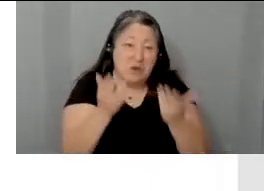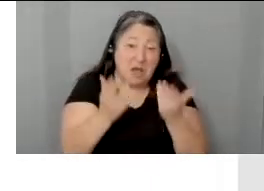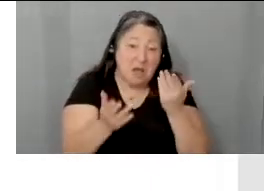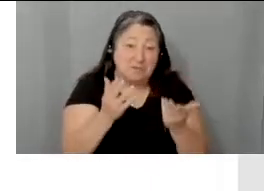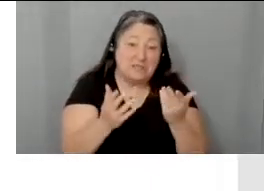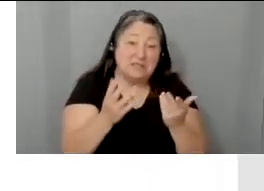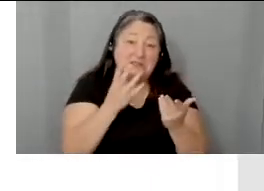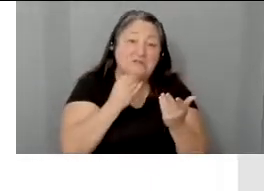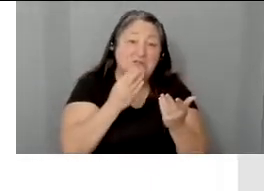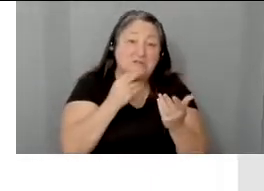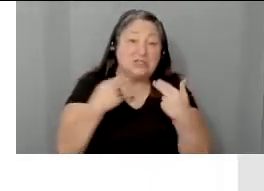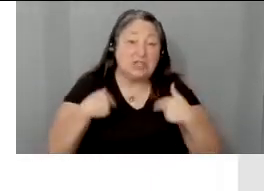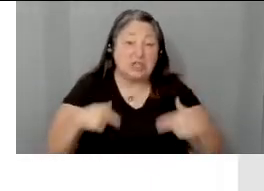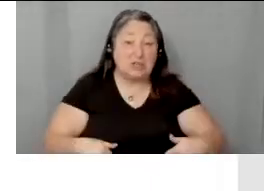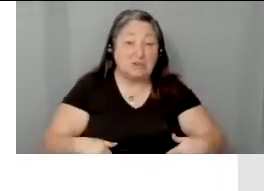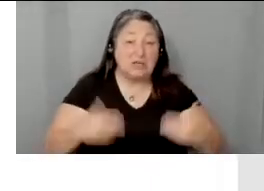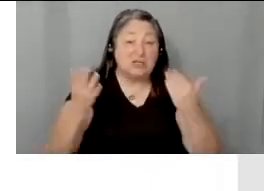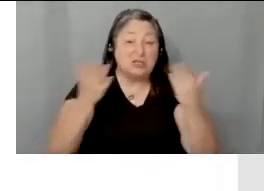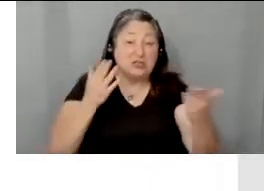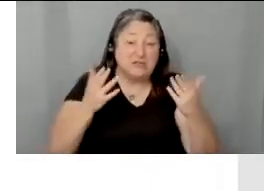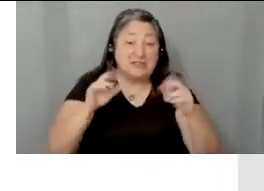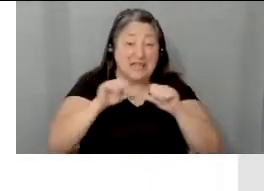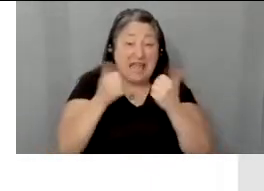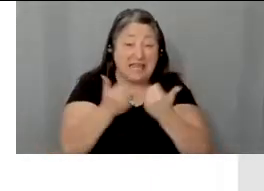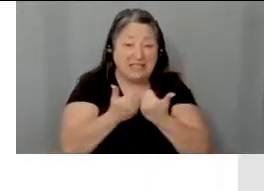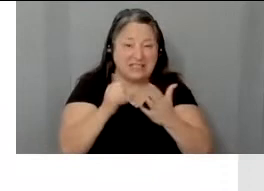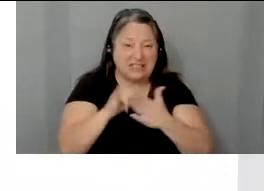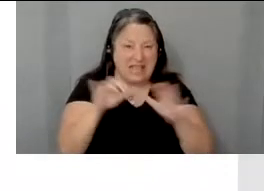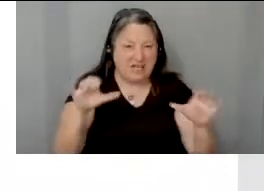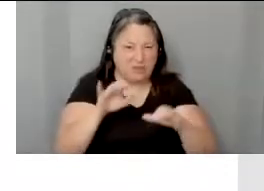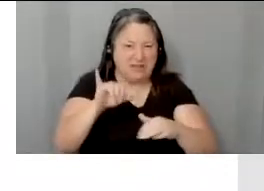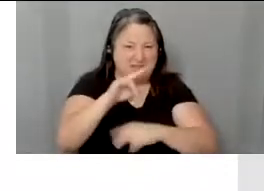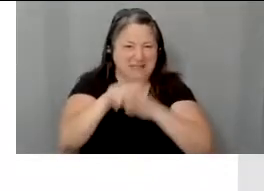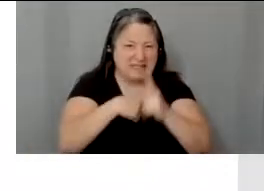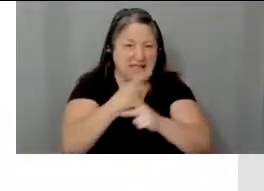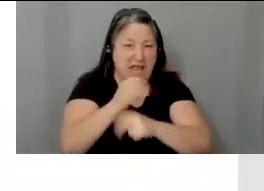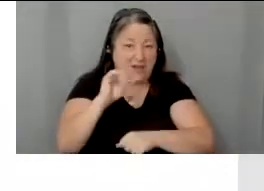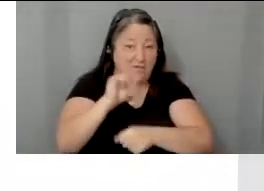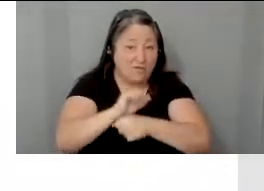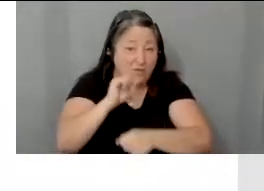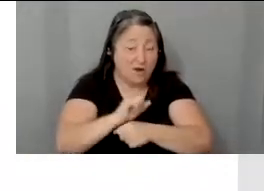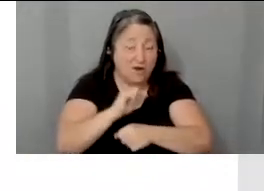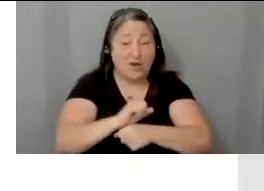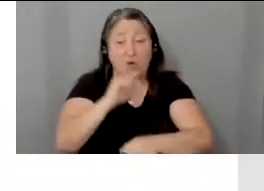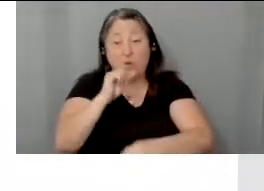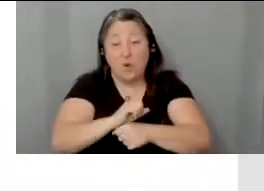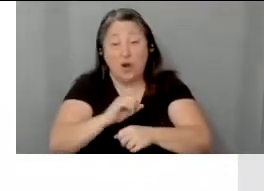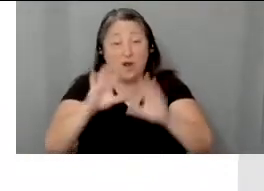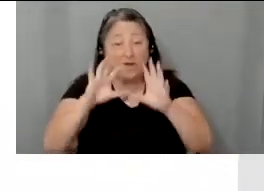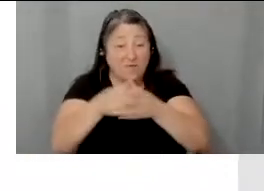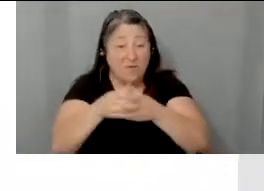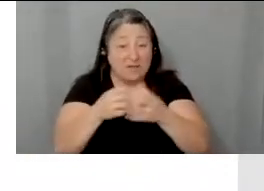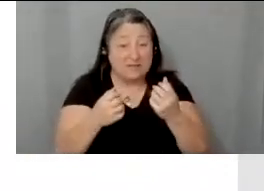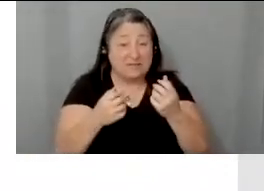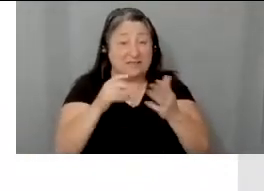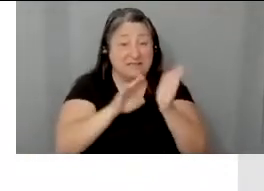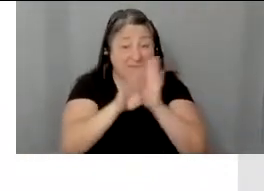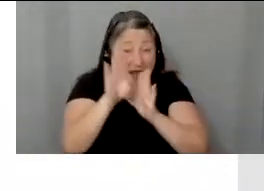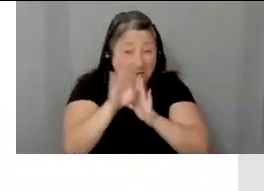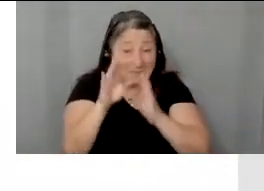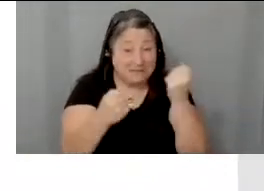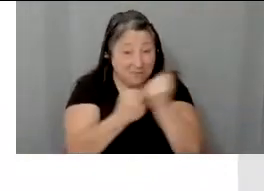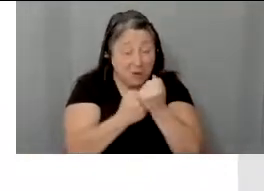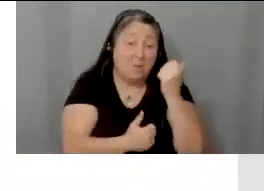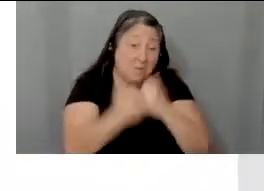Jewish human service agencies that are doing this type of work, that are doing workforce development support. And most of the time that is free or